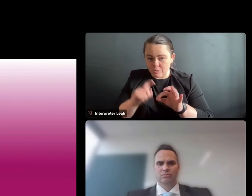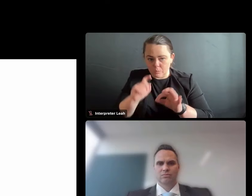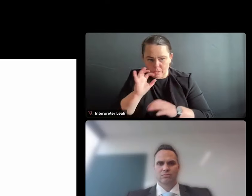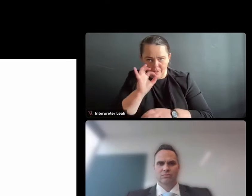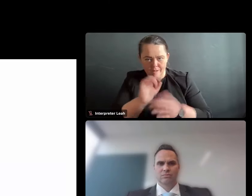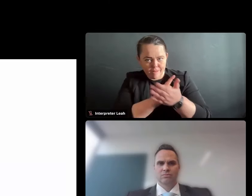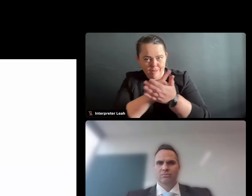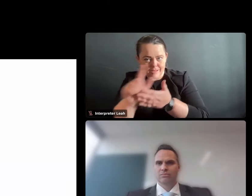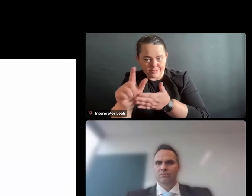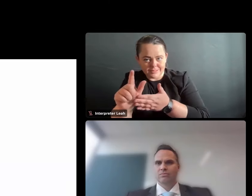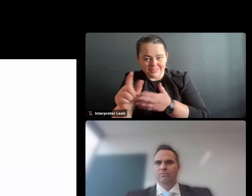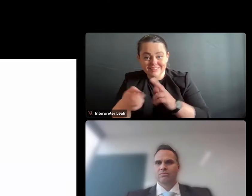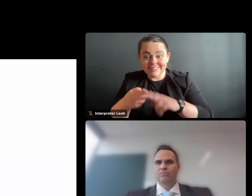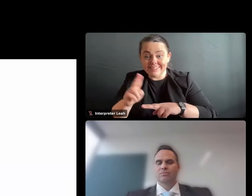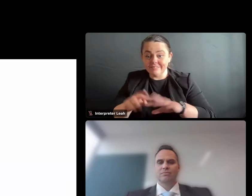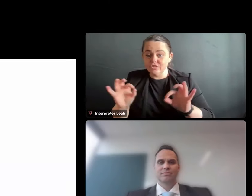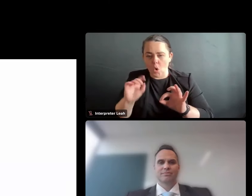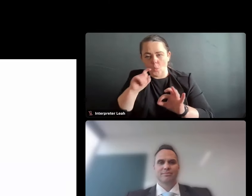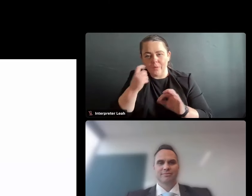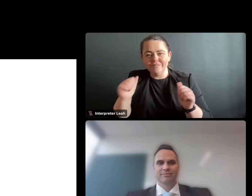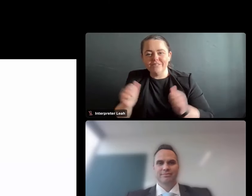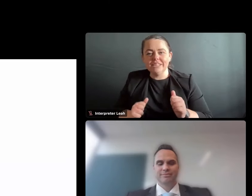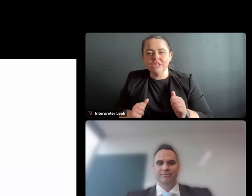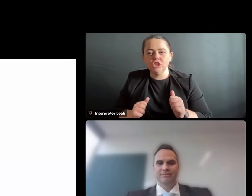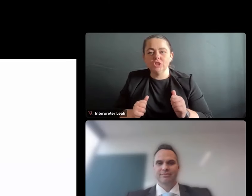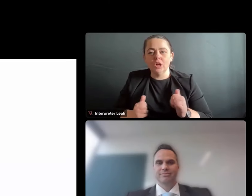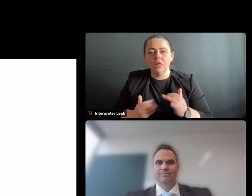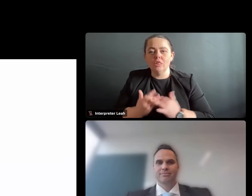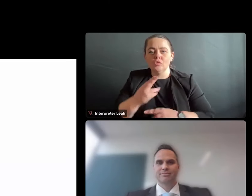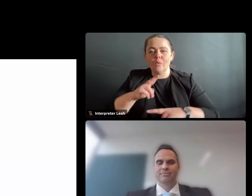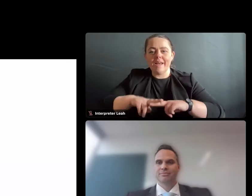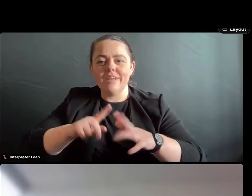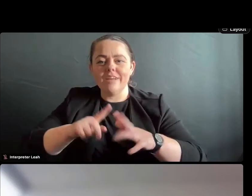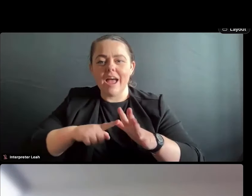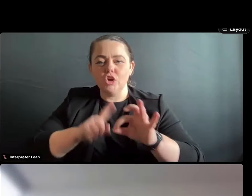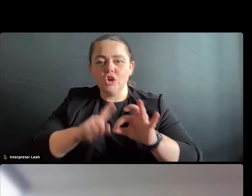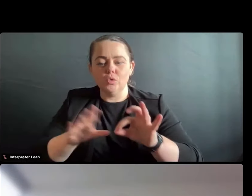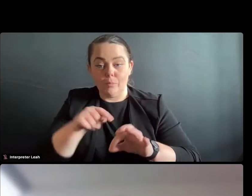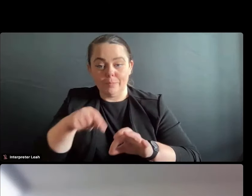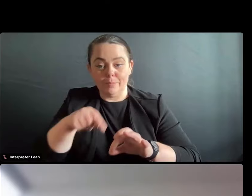complete them through frequently asked questions out of this session. Thanks, Grant.